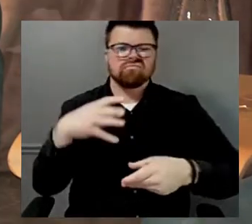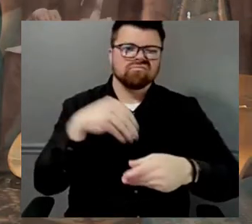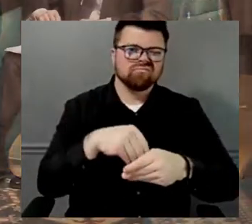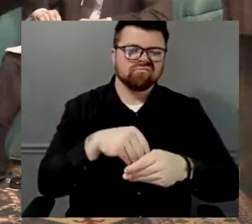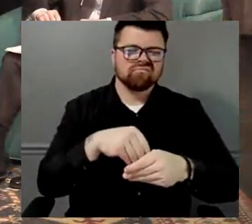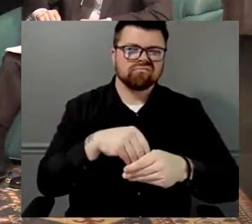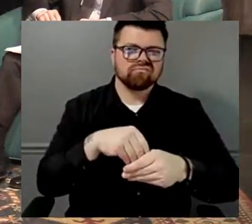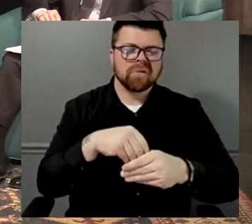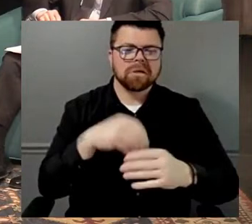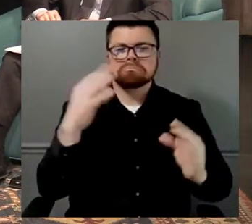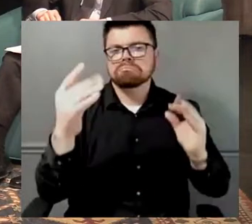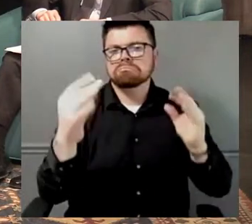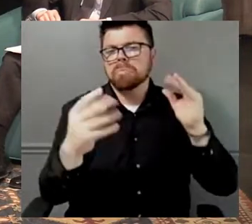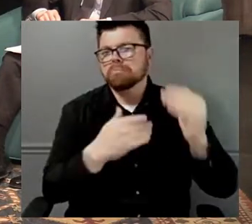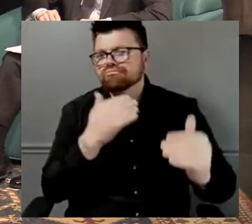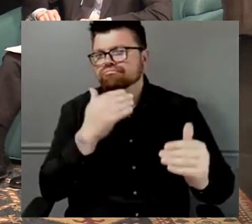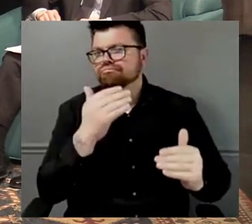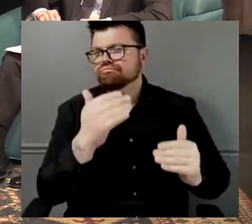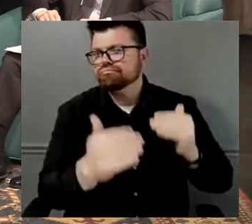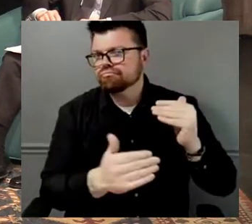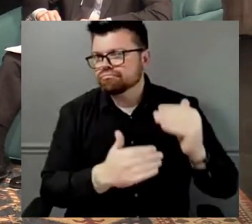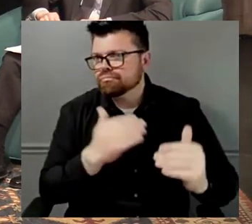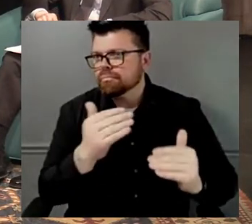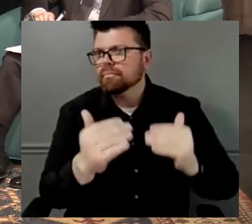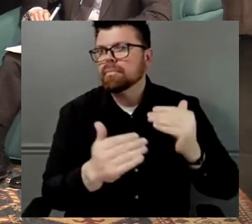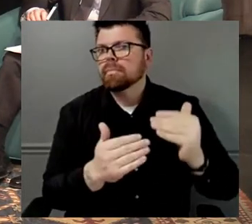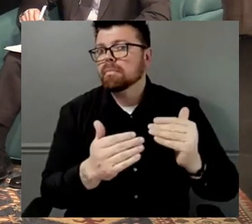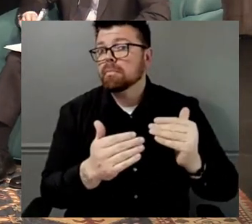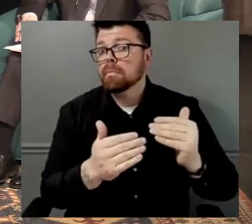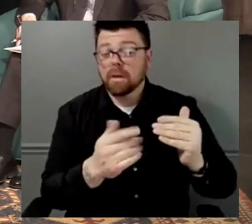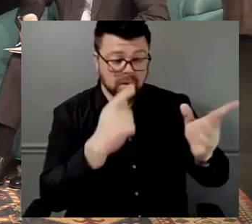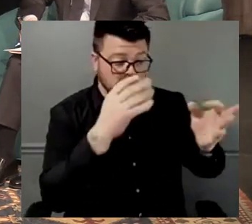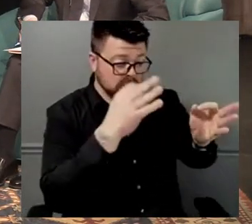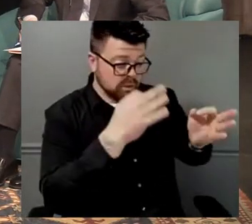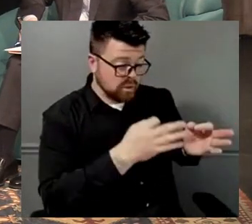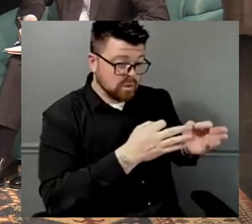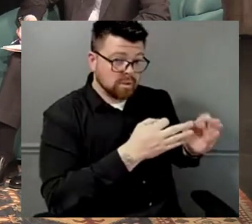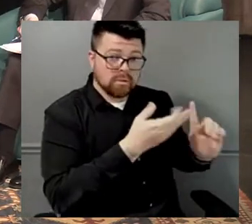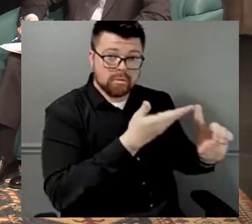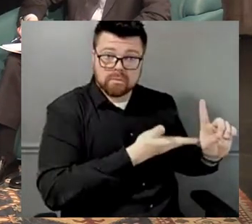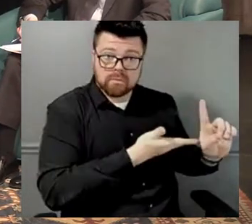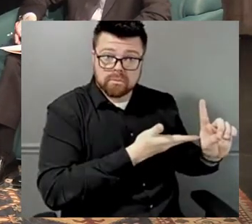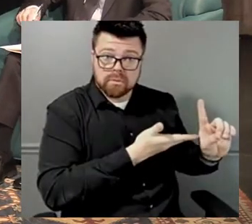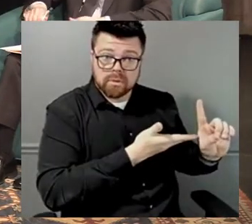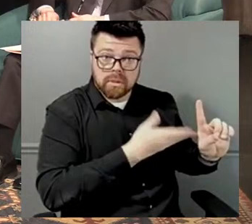thinking through what led their politician to make a